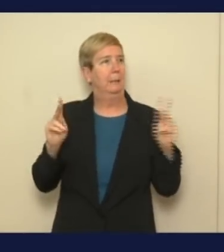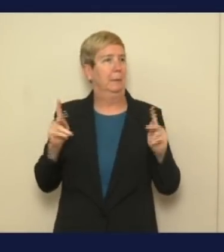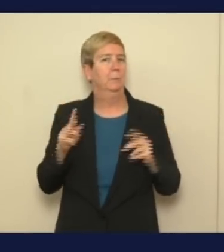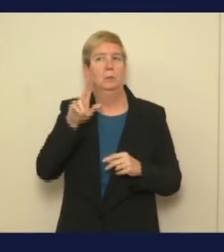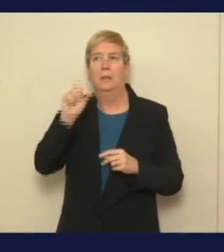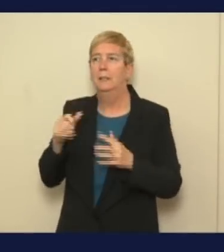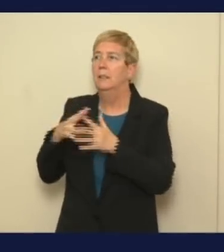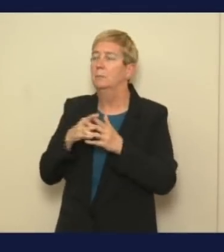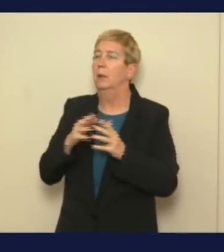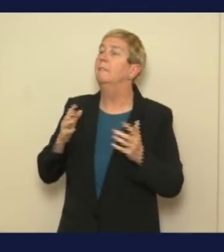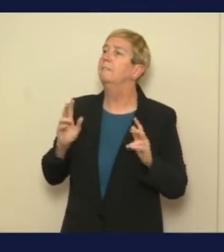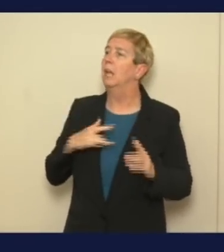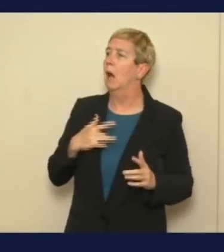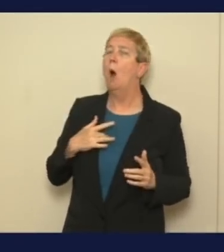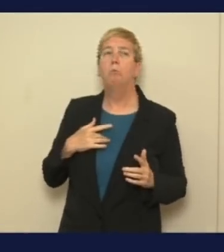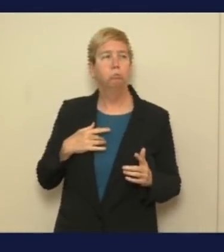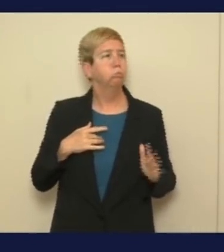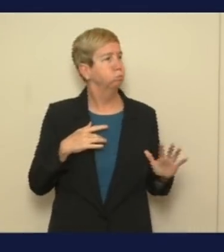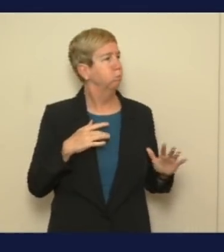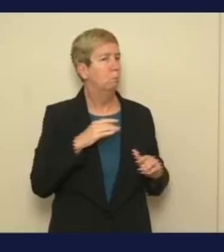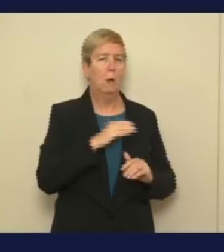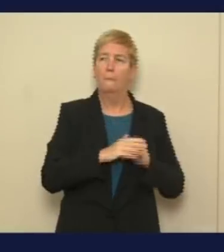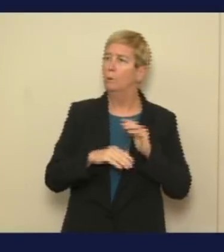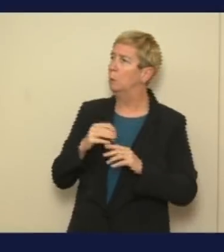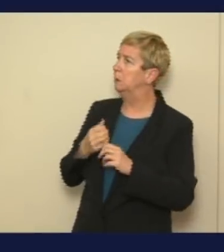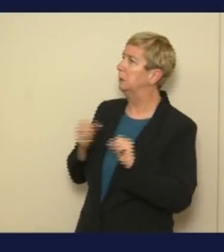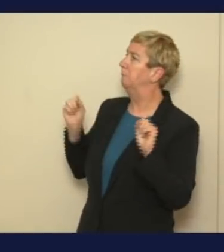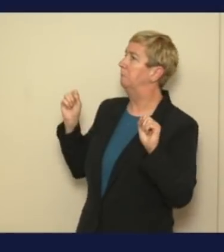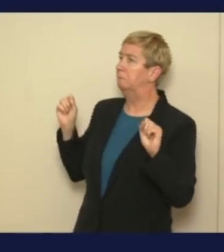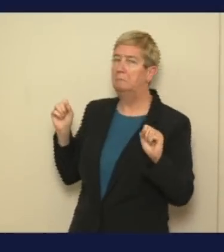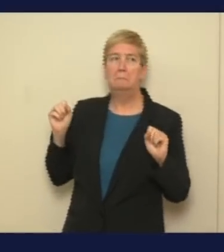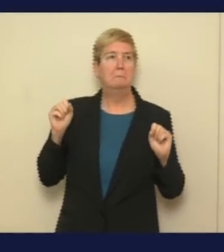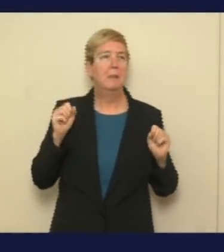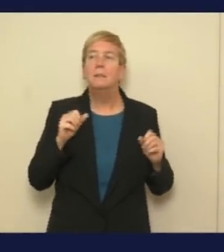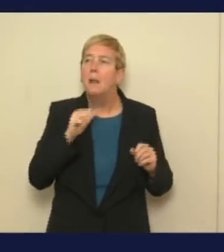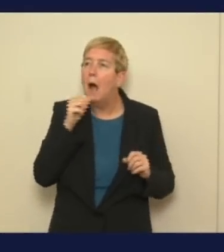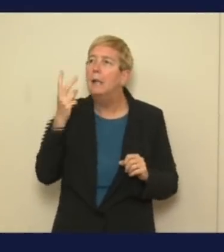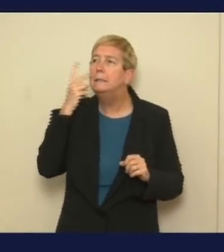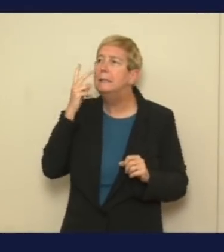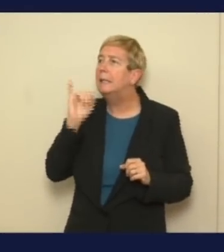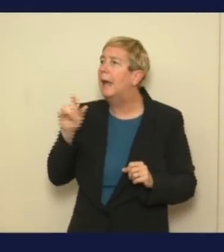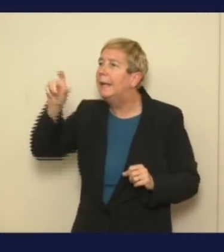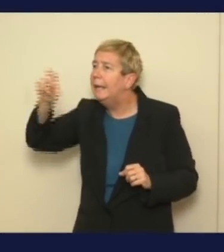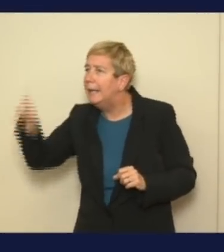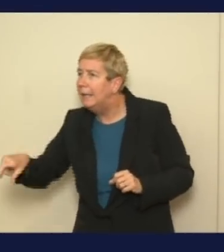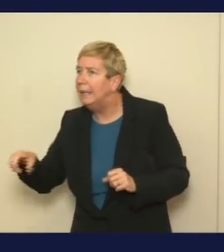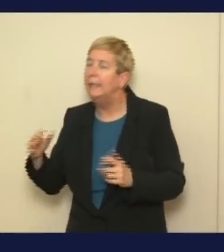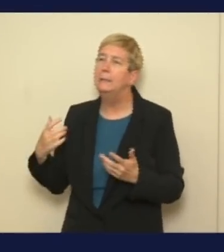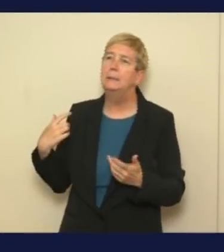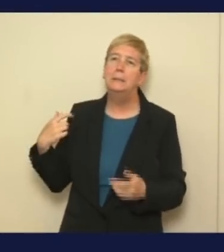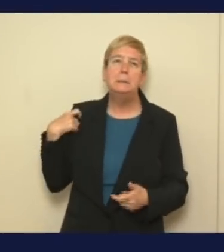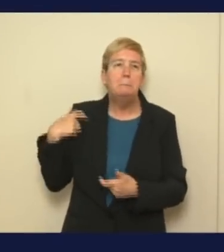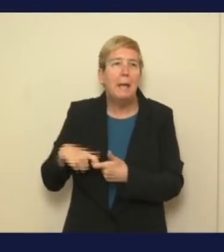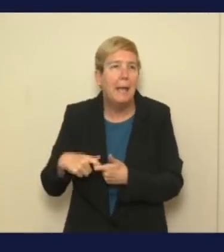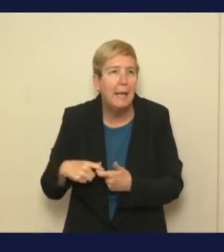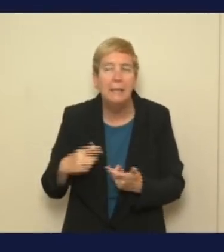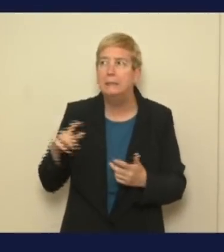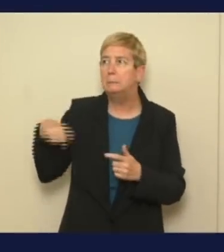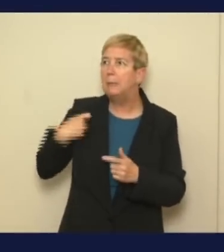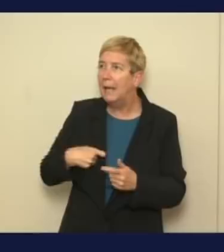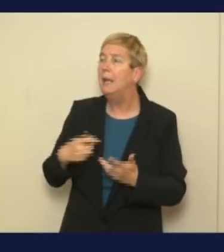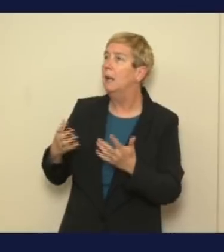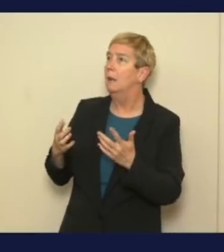of security. We didn't see the kind of outbreaks in countries like Italy and Spain, you know, where I believe, I certainly